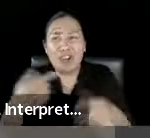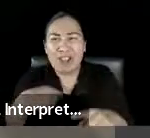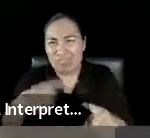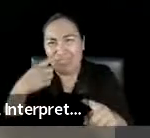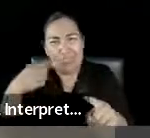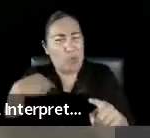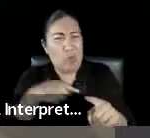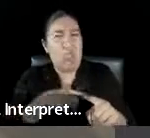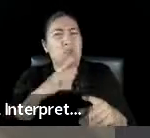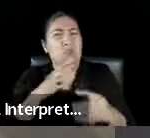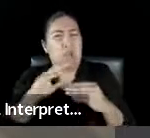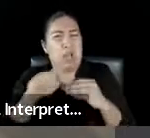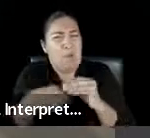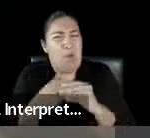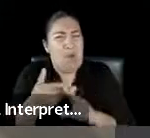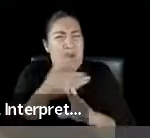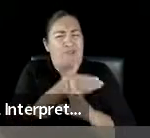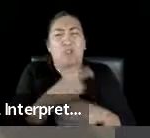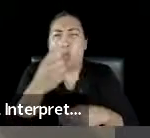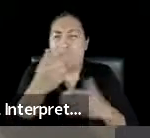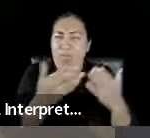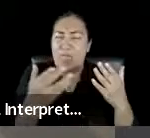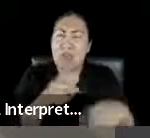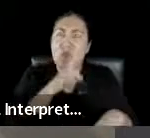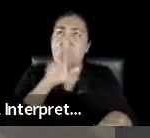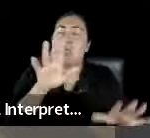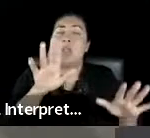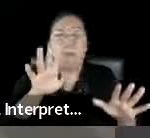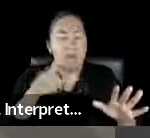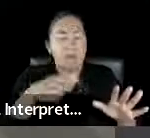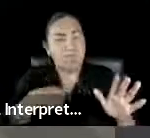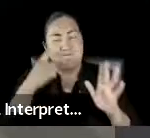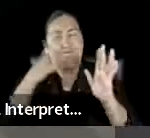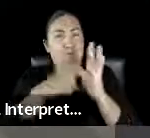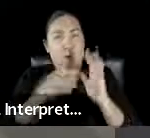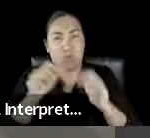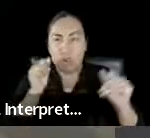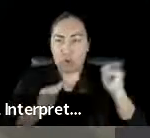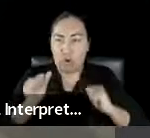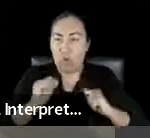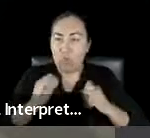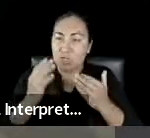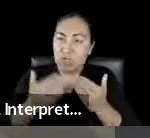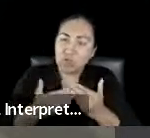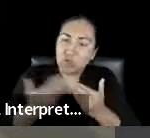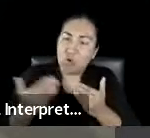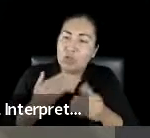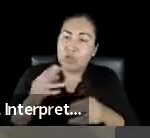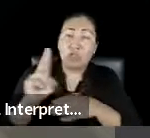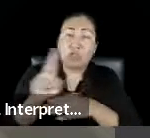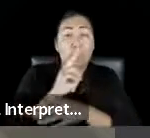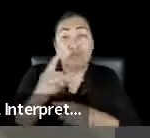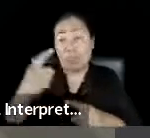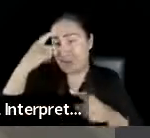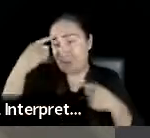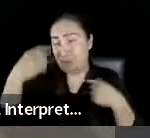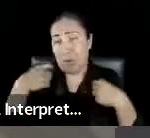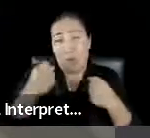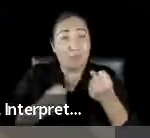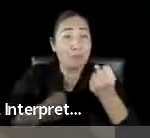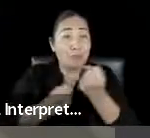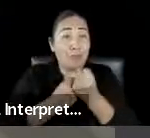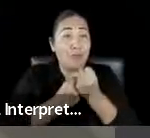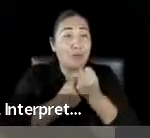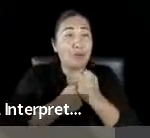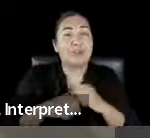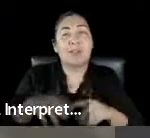about previously, but one of the things that really stands out to me on the show, it's so easy to use mental health support as a